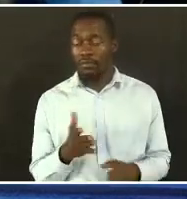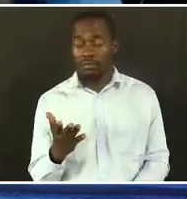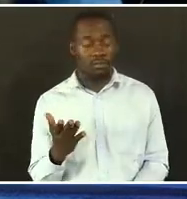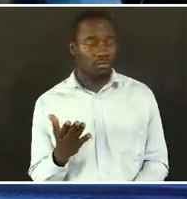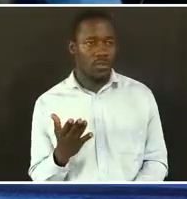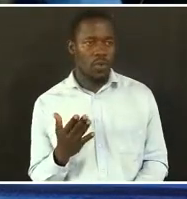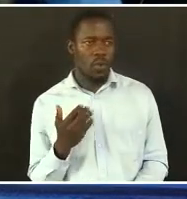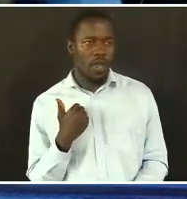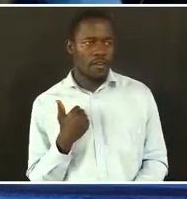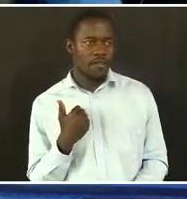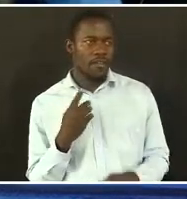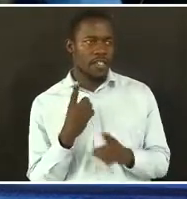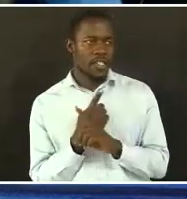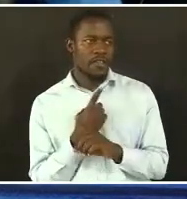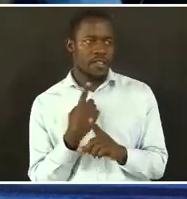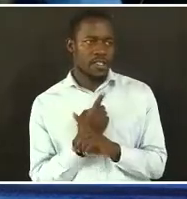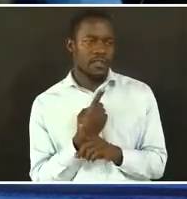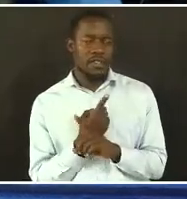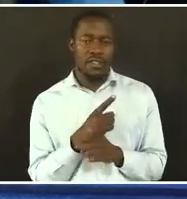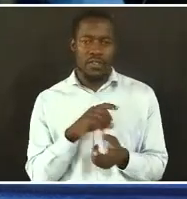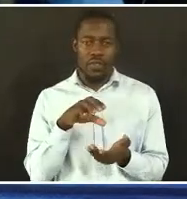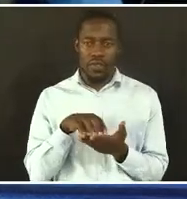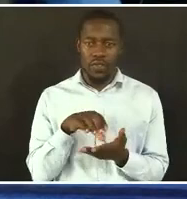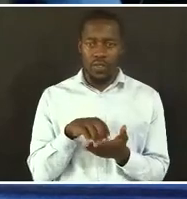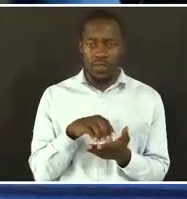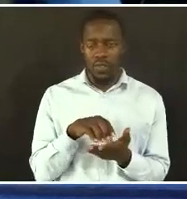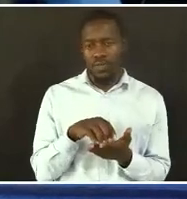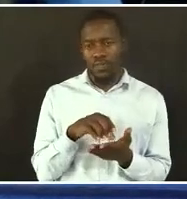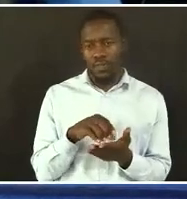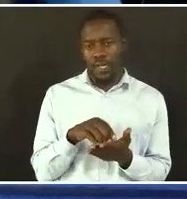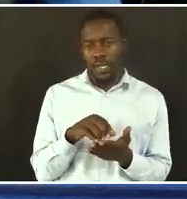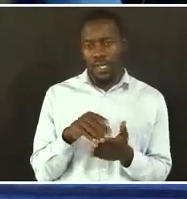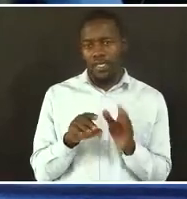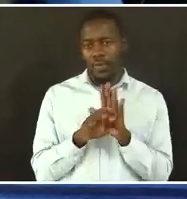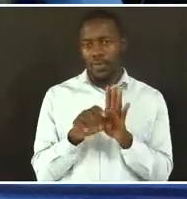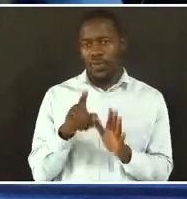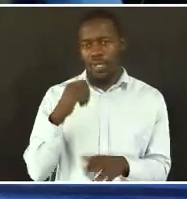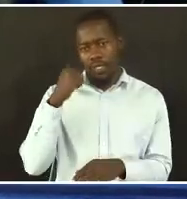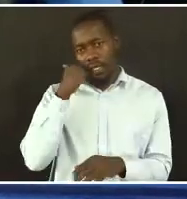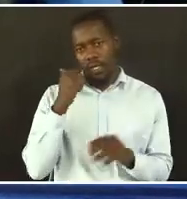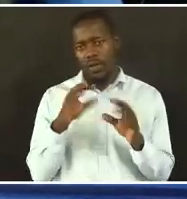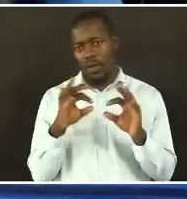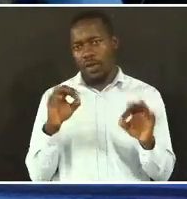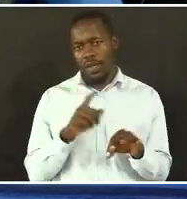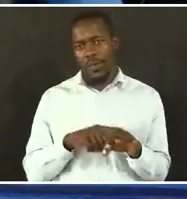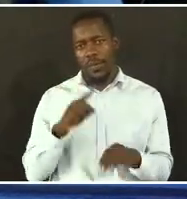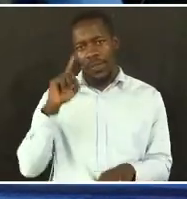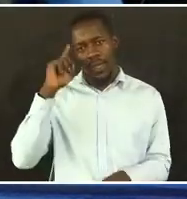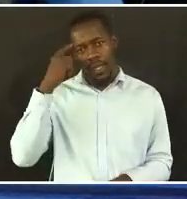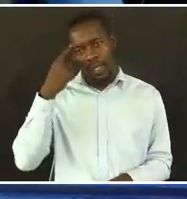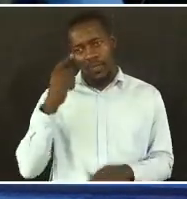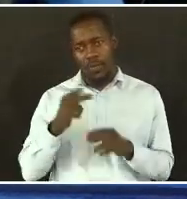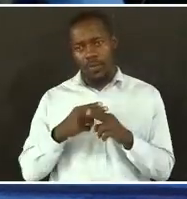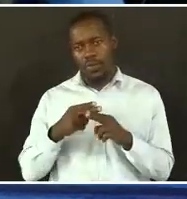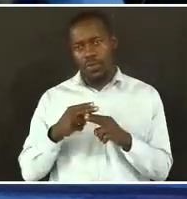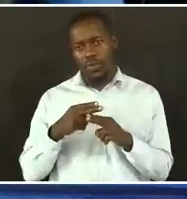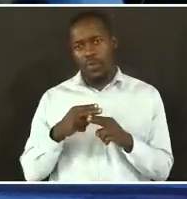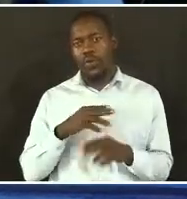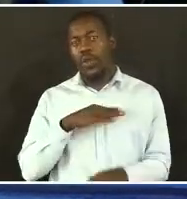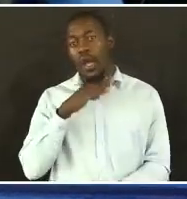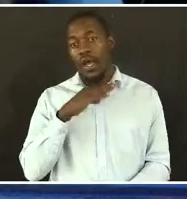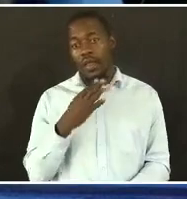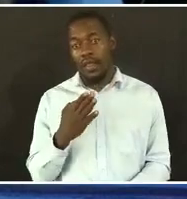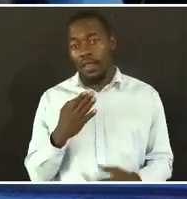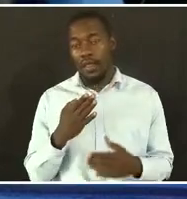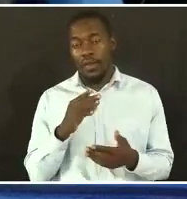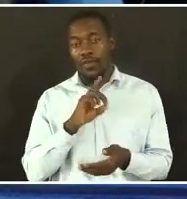cases where someone knows they are going to die. It's very clear. And they need to be prepared for death. And